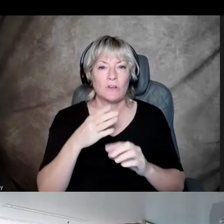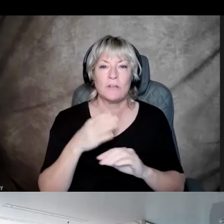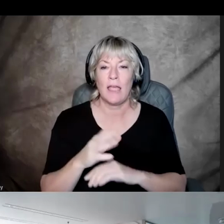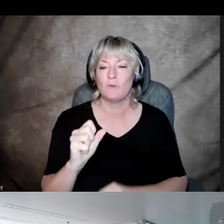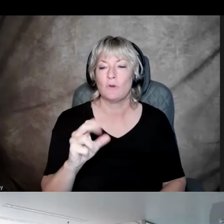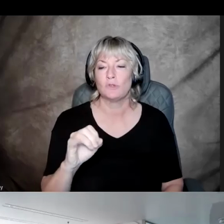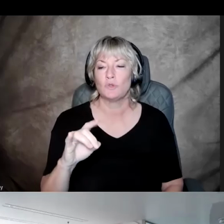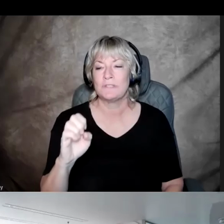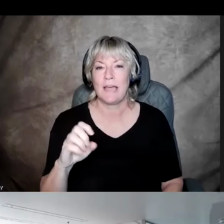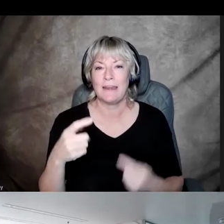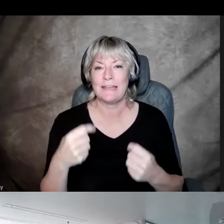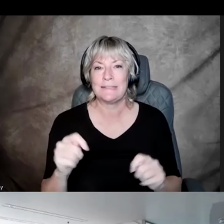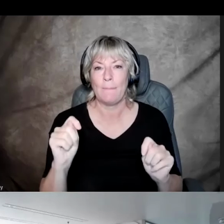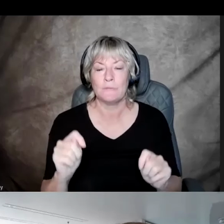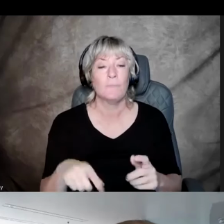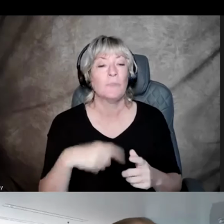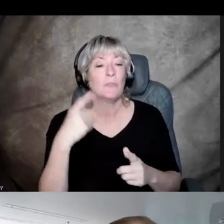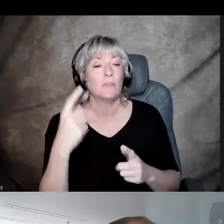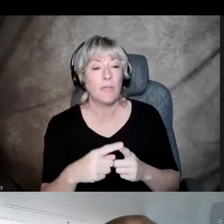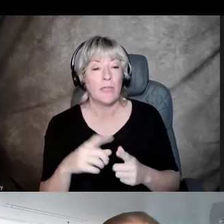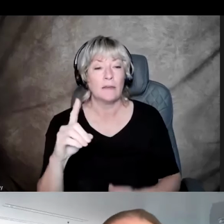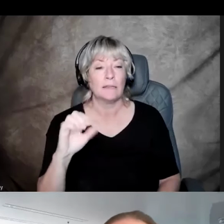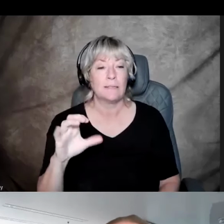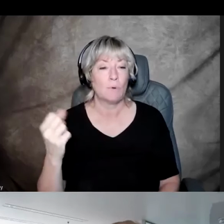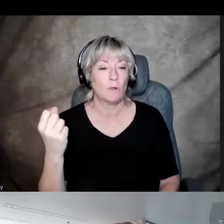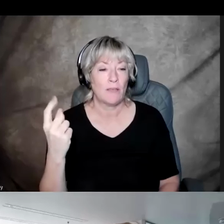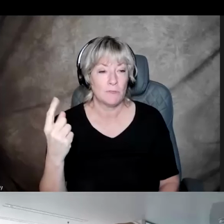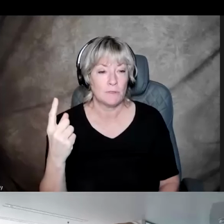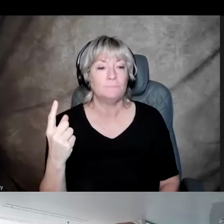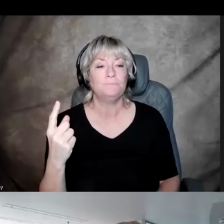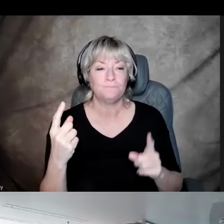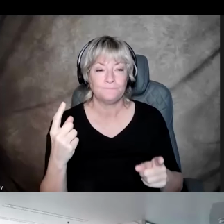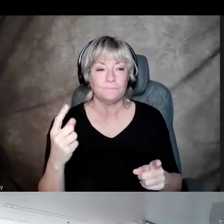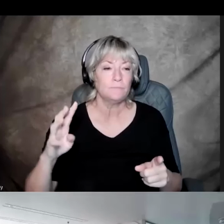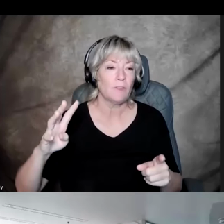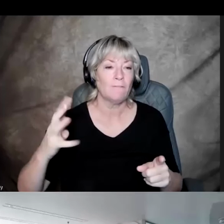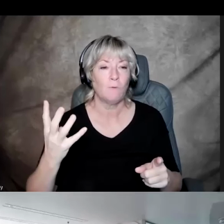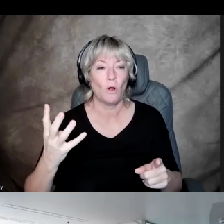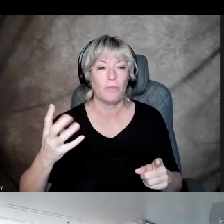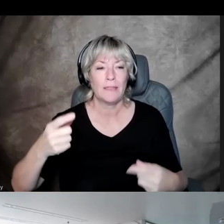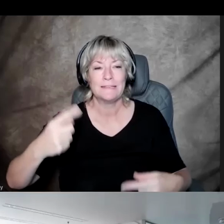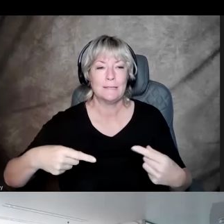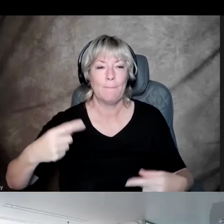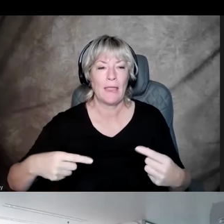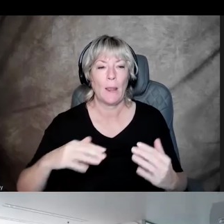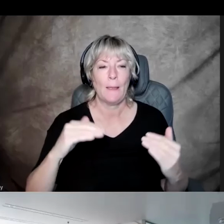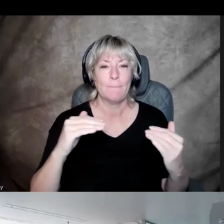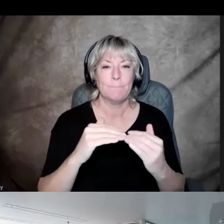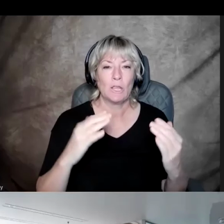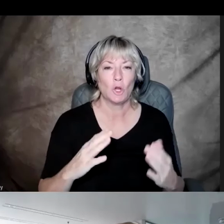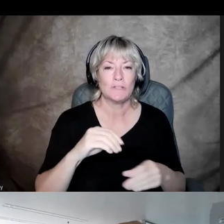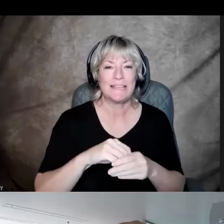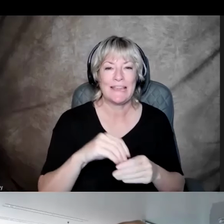attempt. And then on December 11th is our fourth debate about peers and crisis